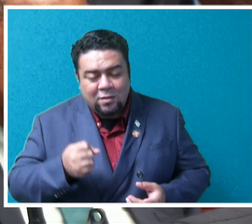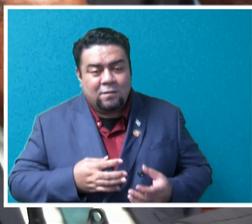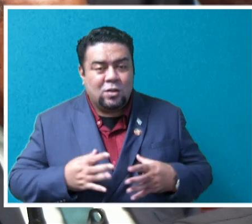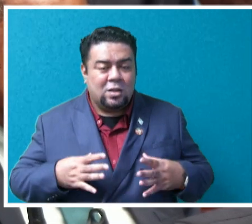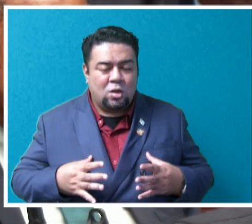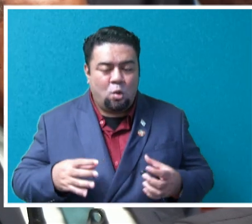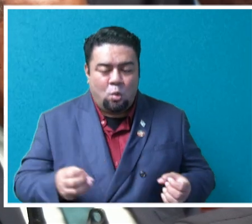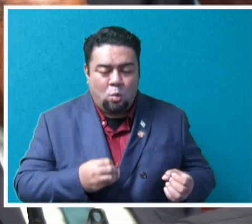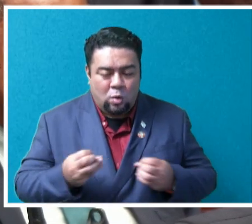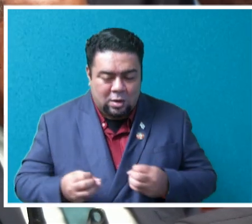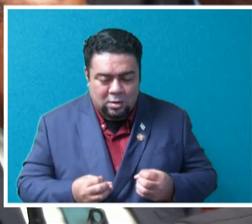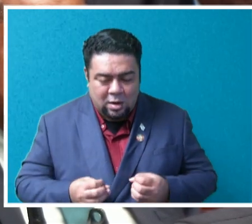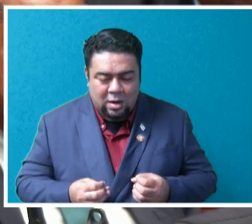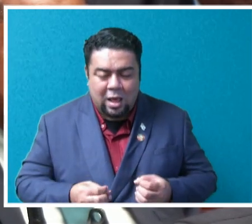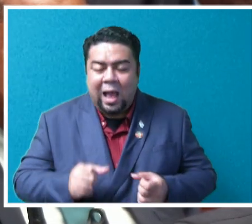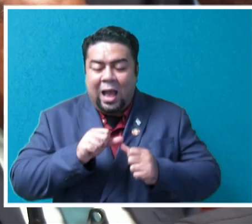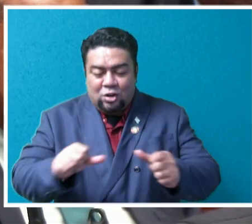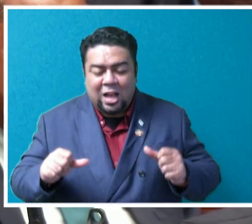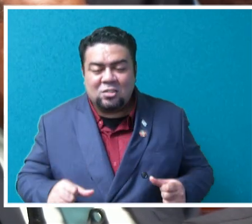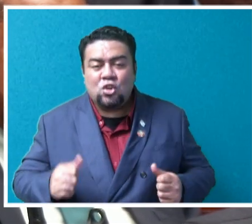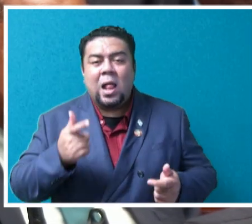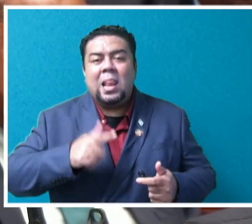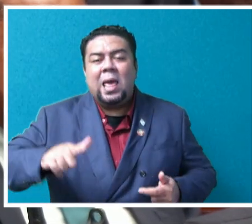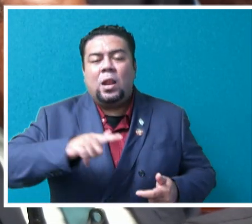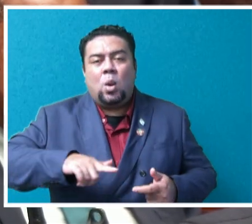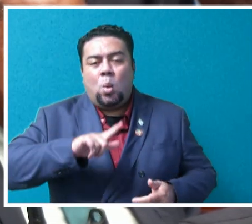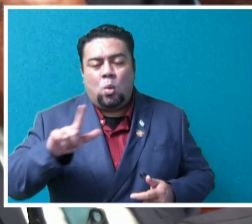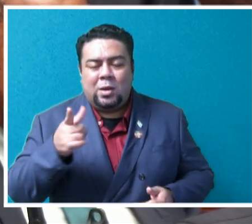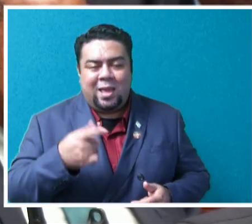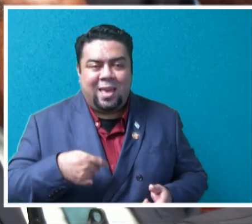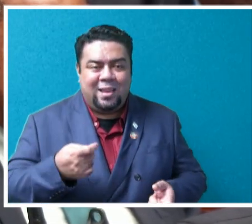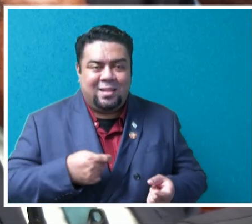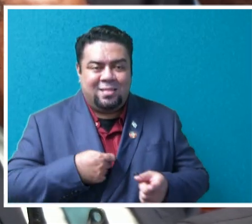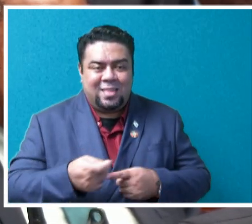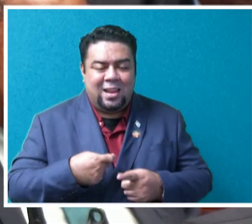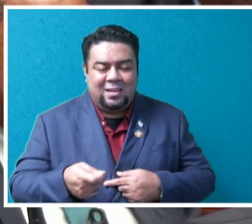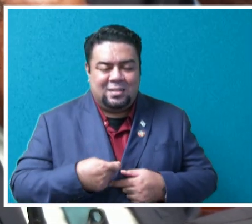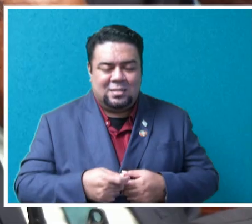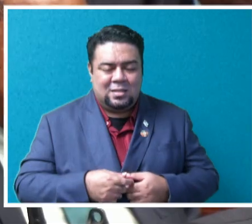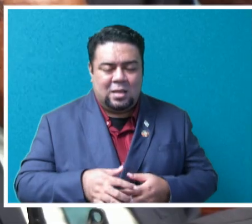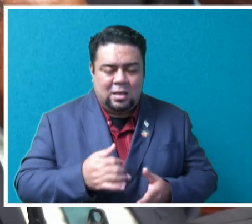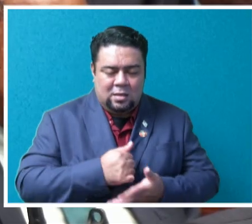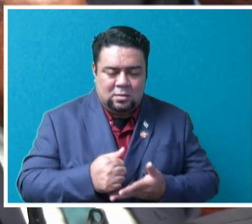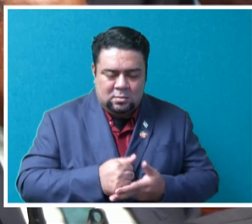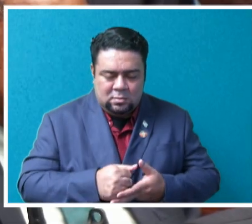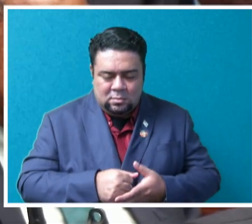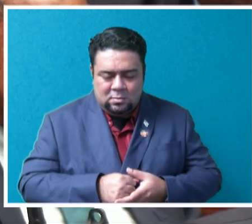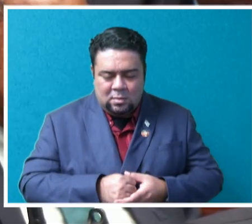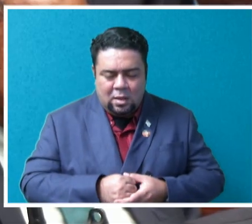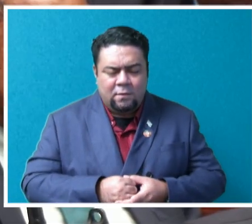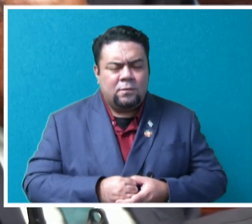and Agriculture Landlord and Tenant Act. The board administers native land